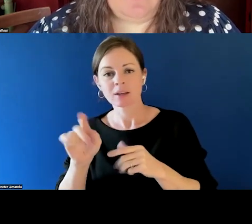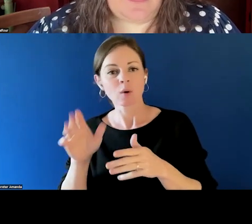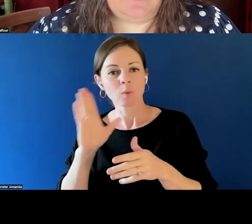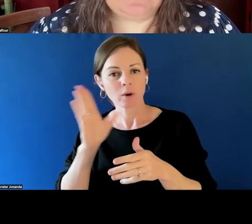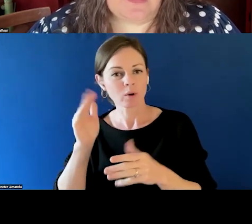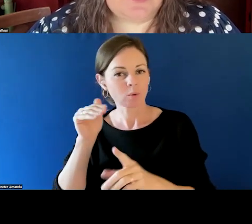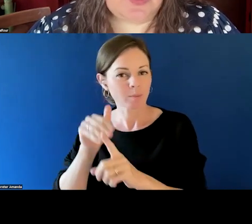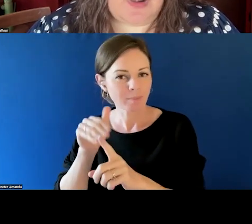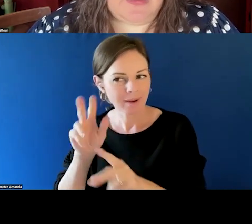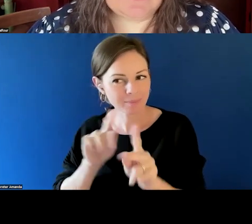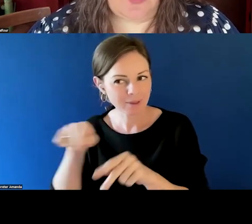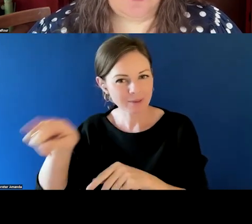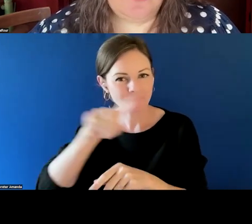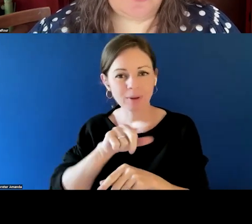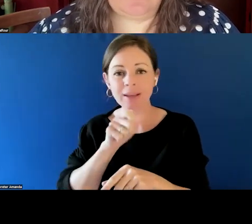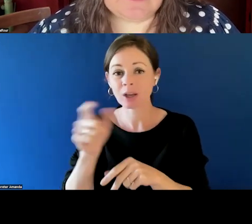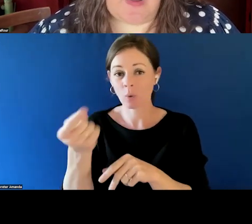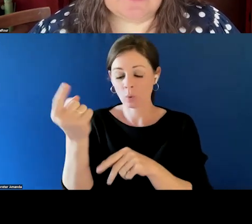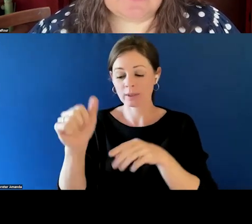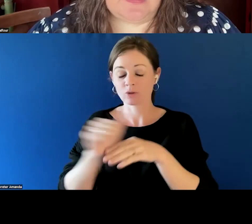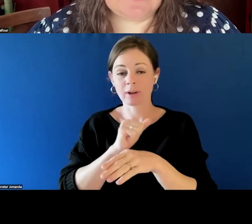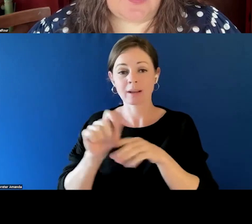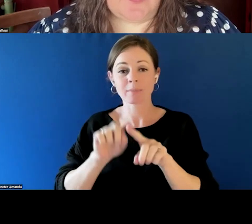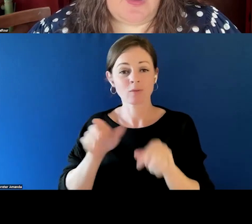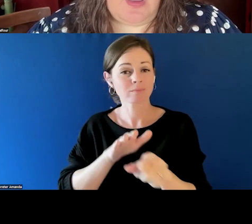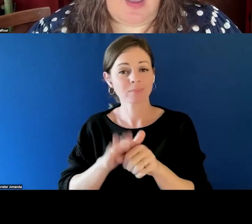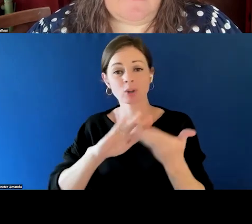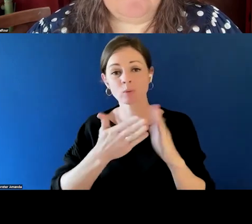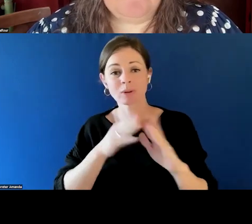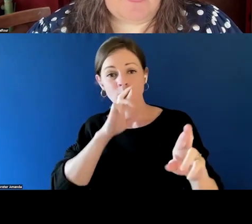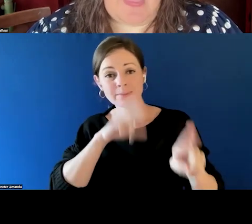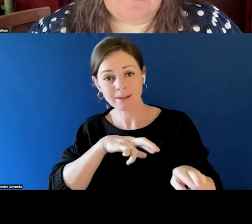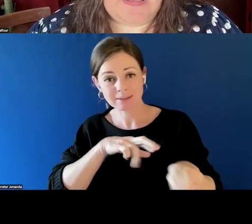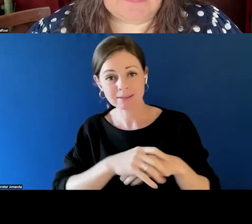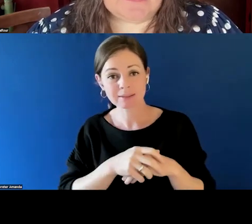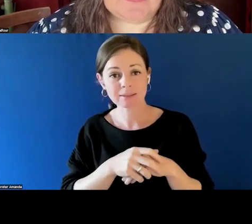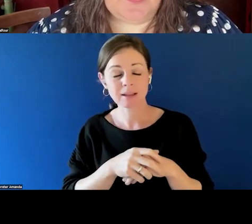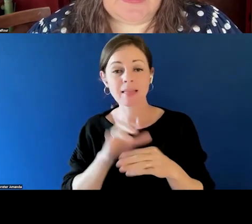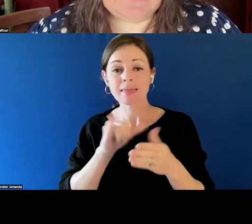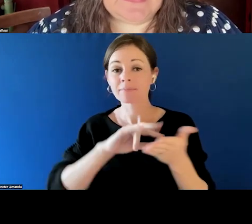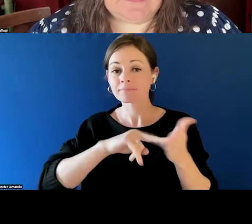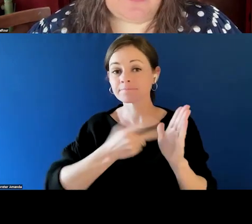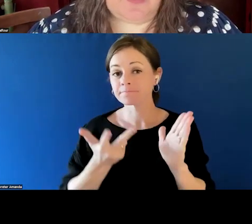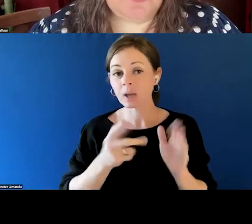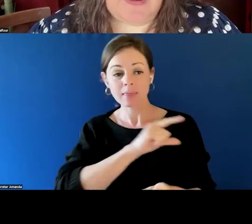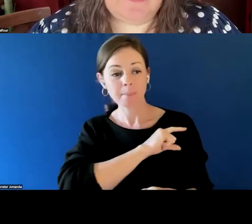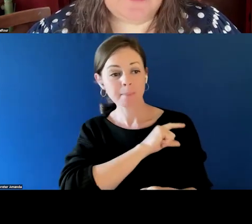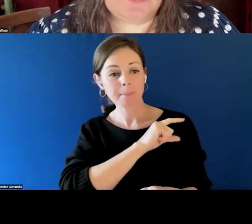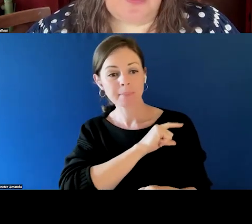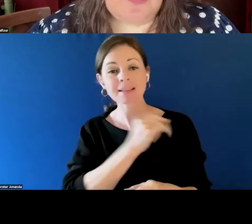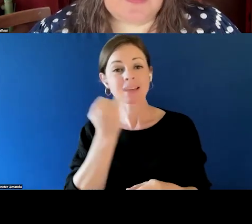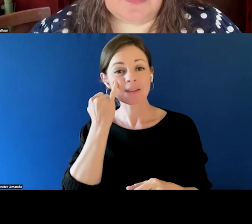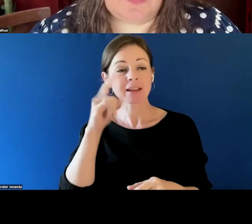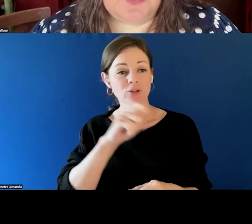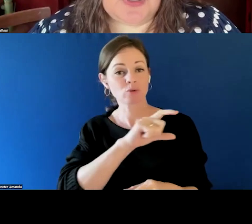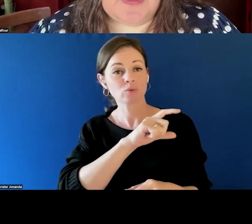people that it's not just training, it's a whole community response. And so that means that the police need, if they're going to train them to